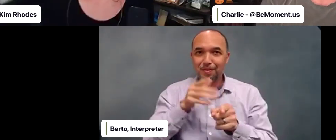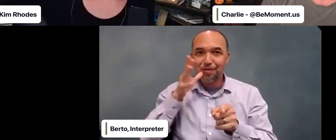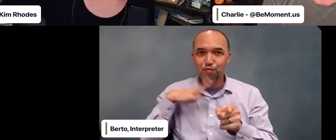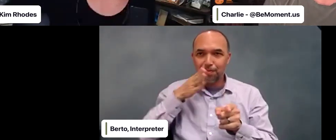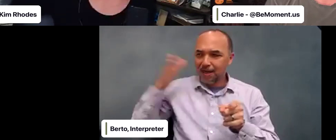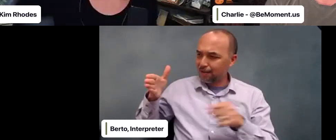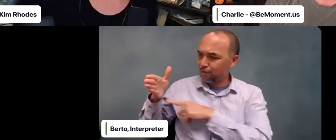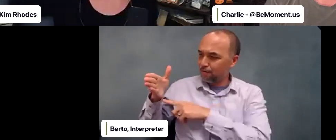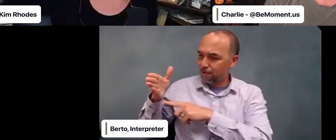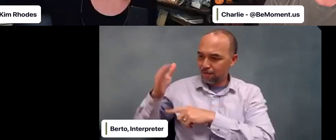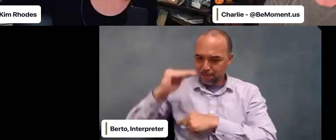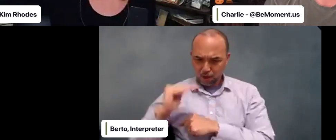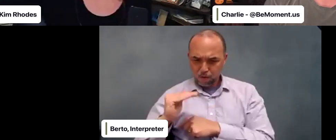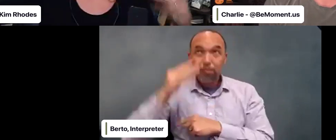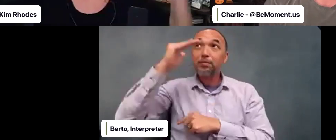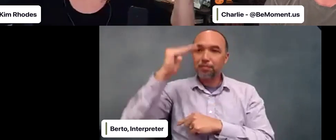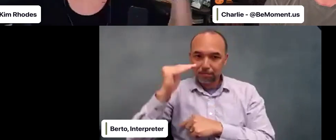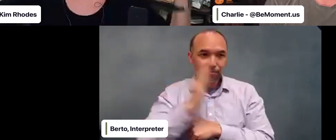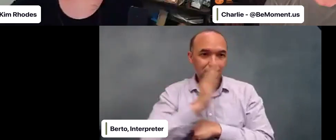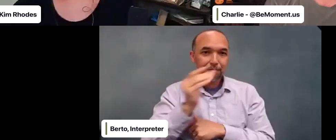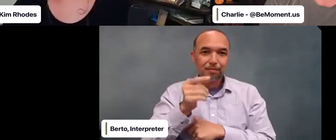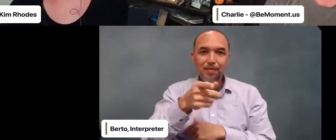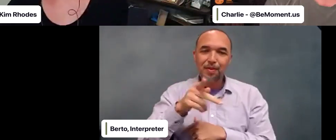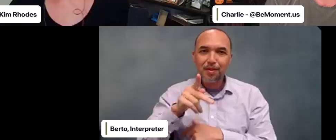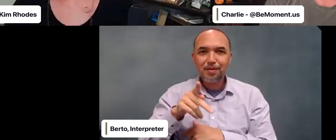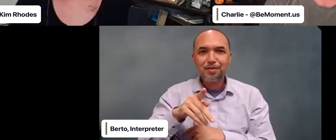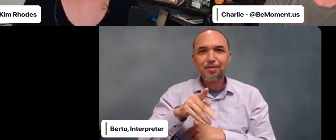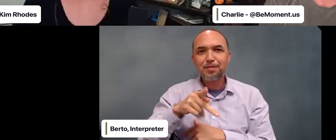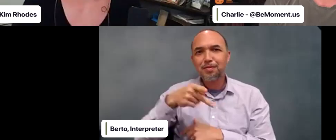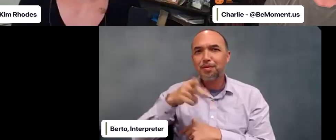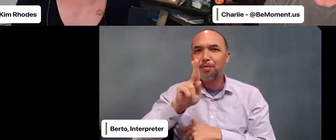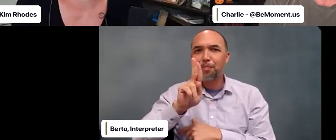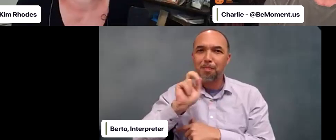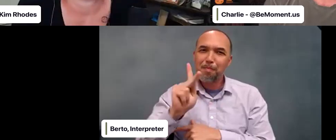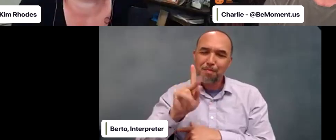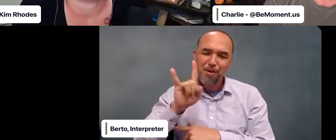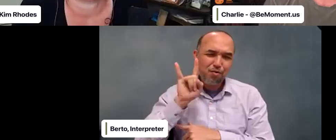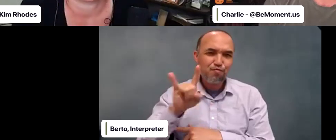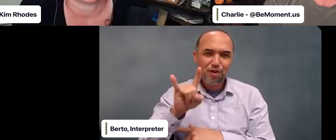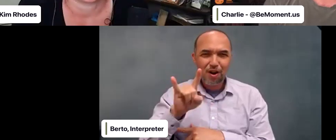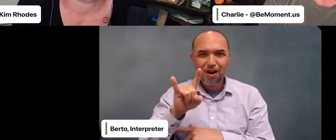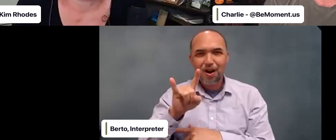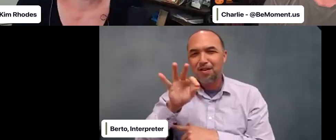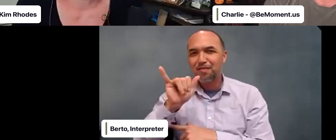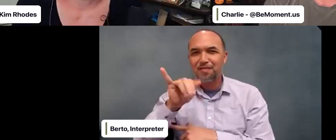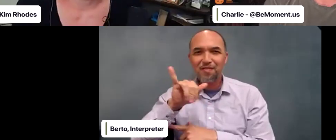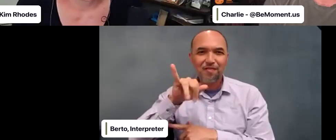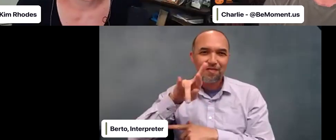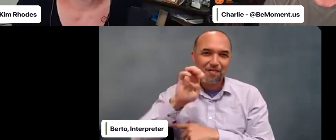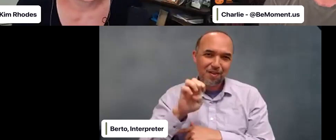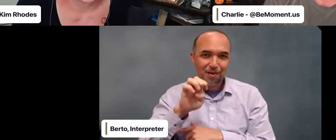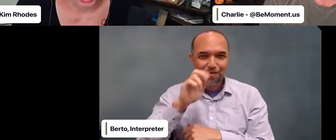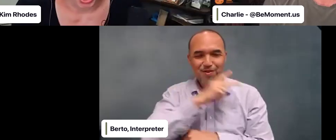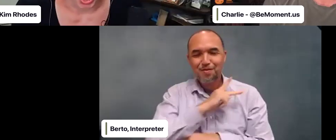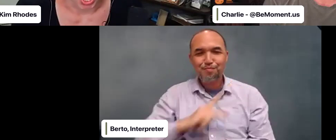this punk rock fairy princess known as Kim Rhodes. We're going to do some spookies tonight. I'm not going